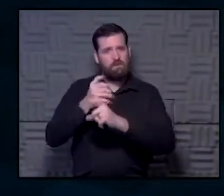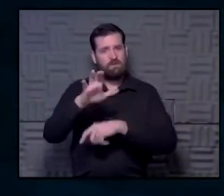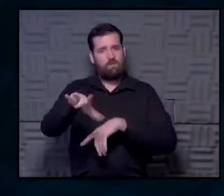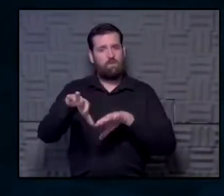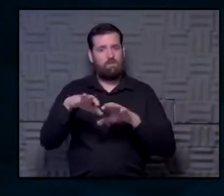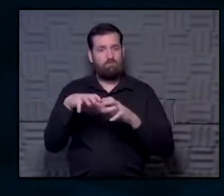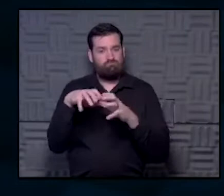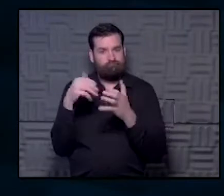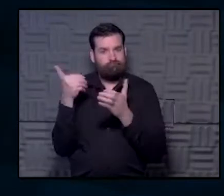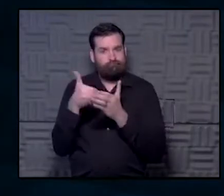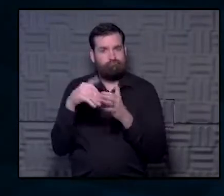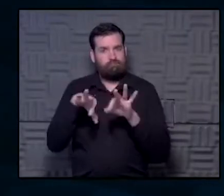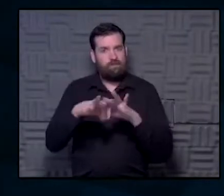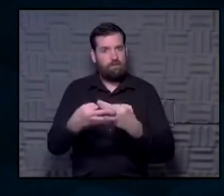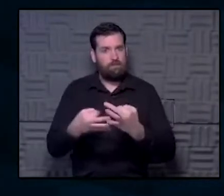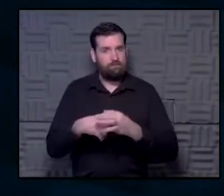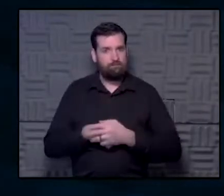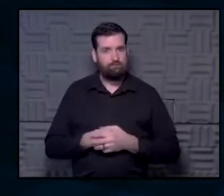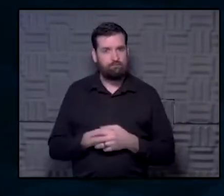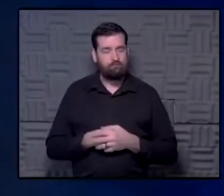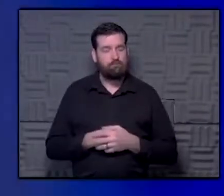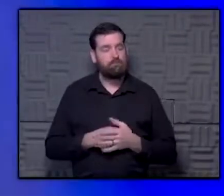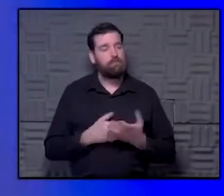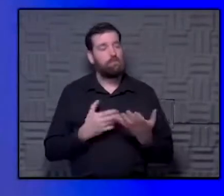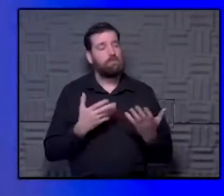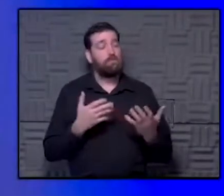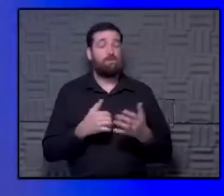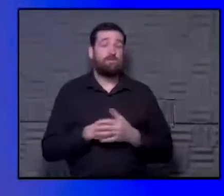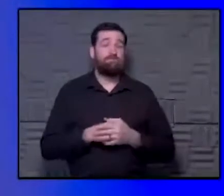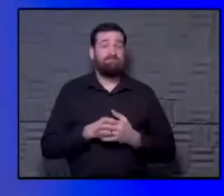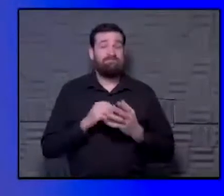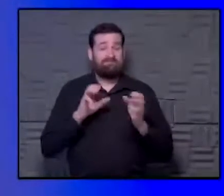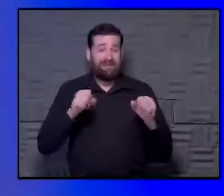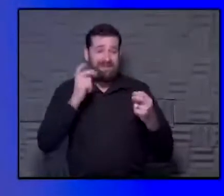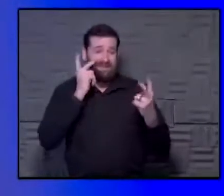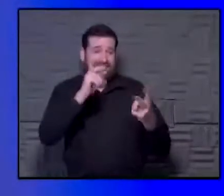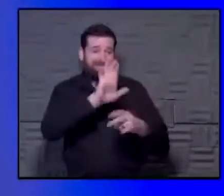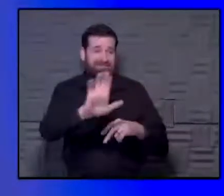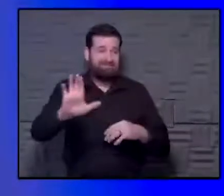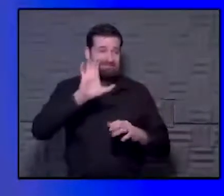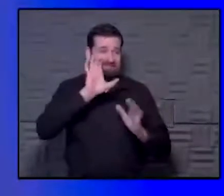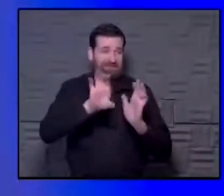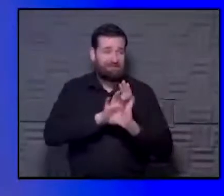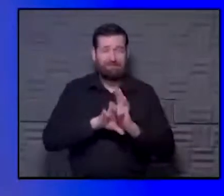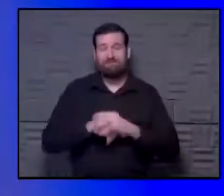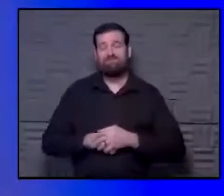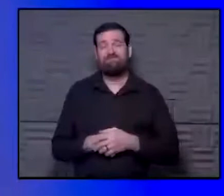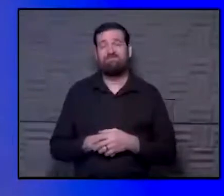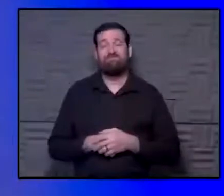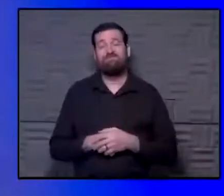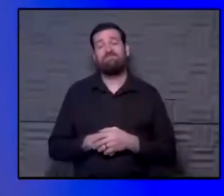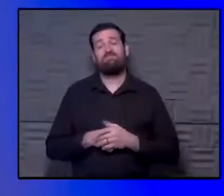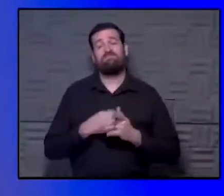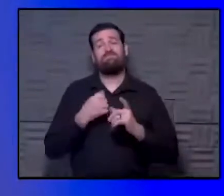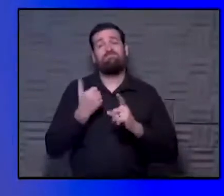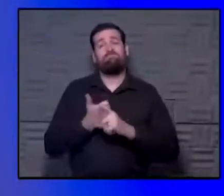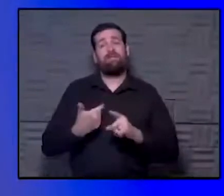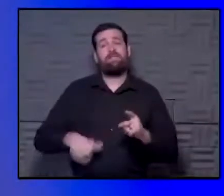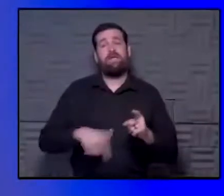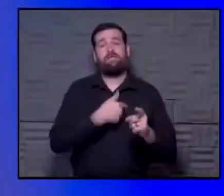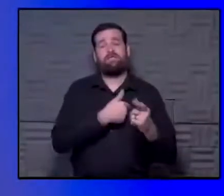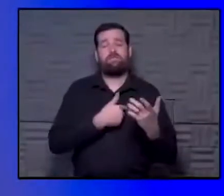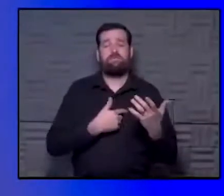immediate family? Well, I can see their picture. It's impacted us